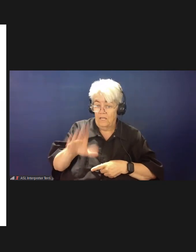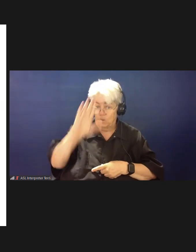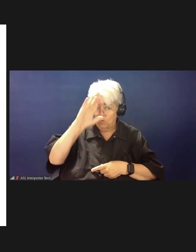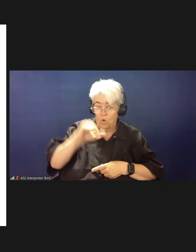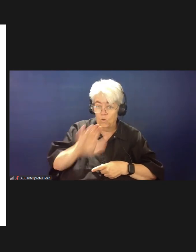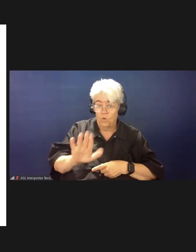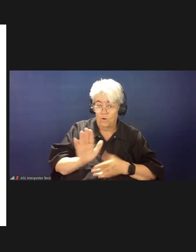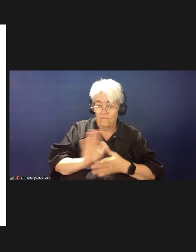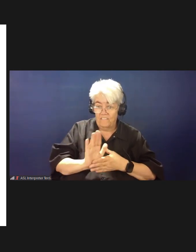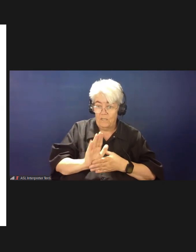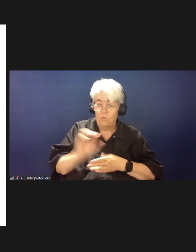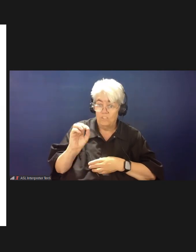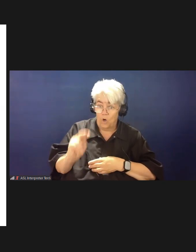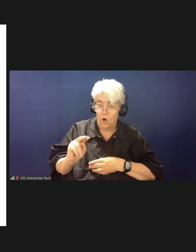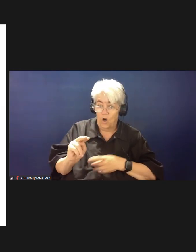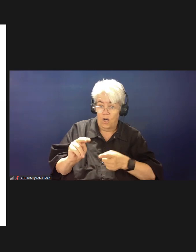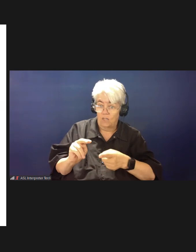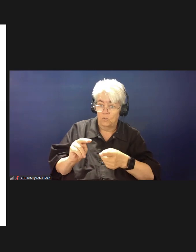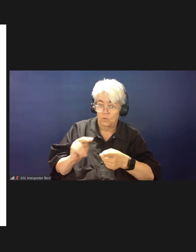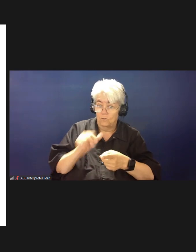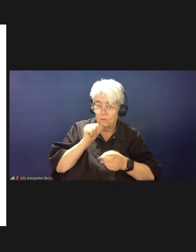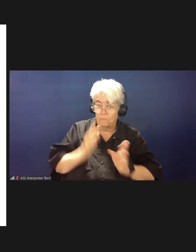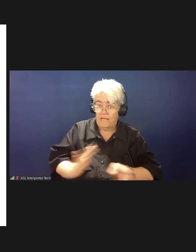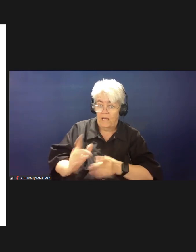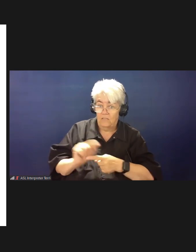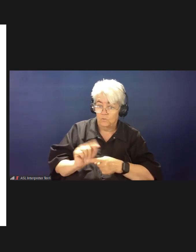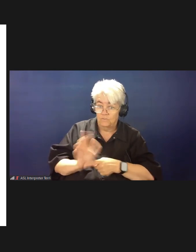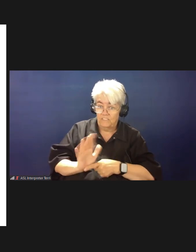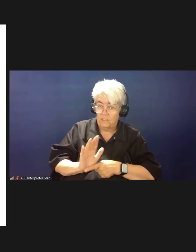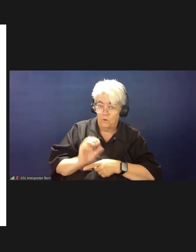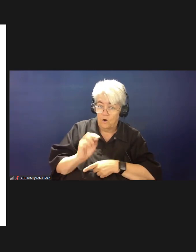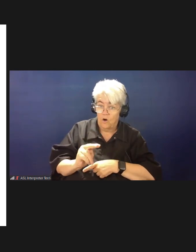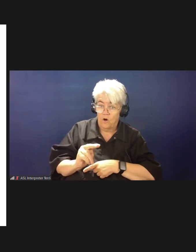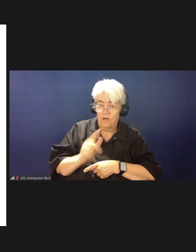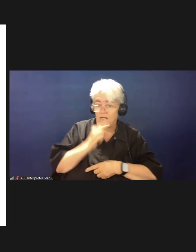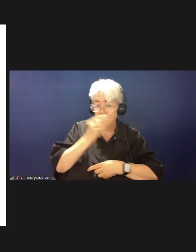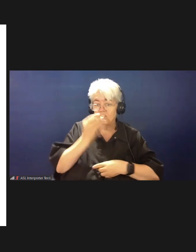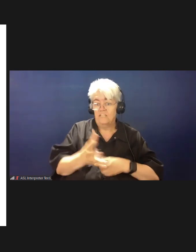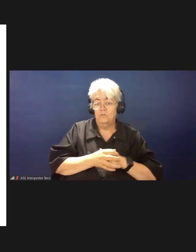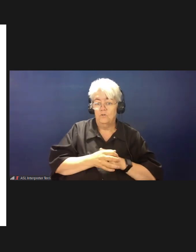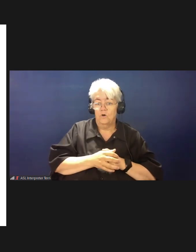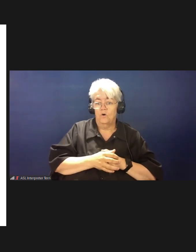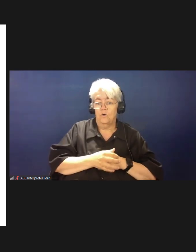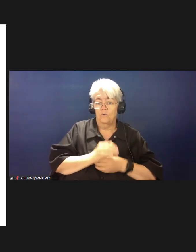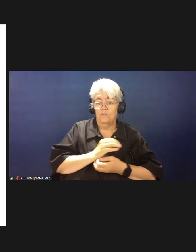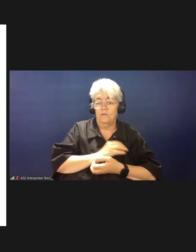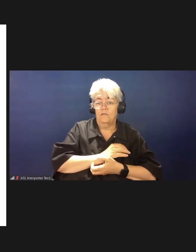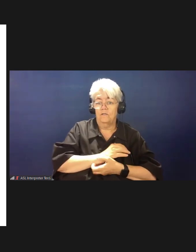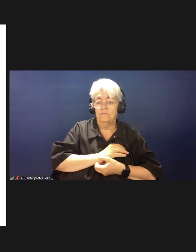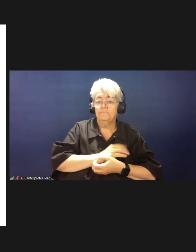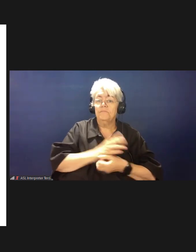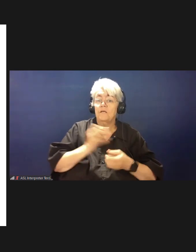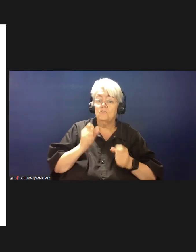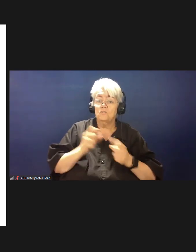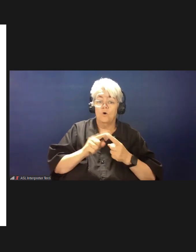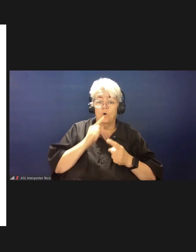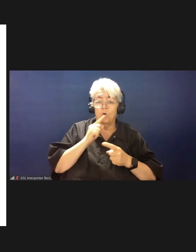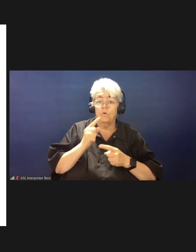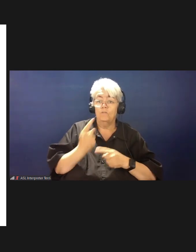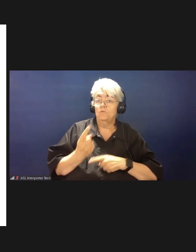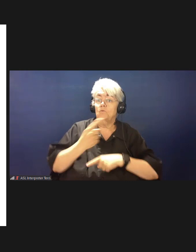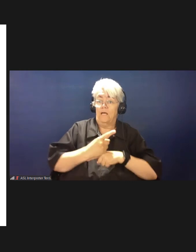is on in case you didn't intend to do that. Just thought I'd let you know. So today's webinar